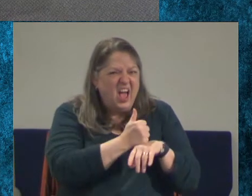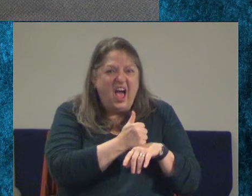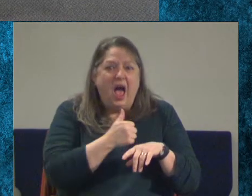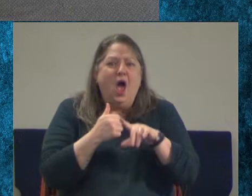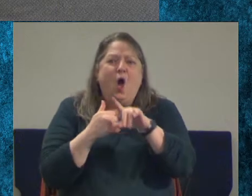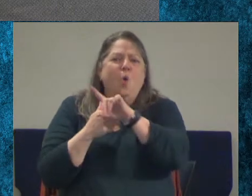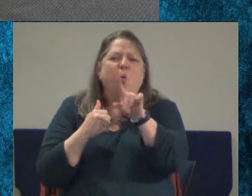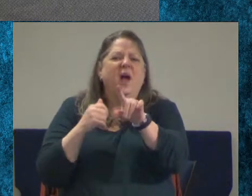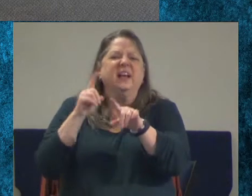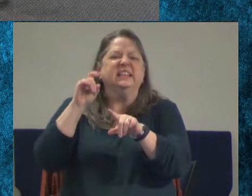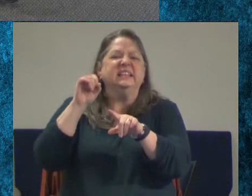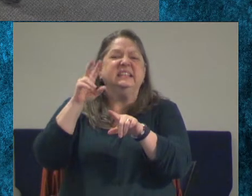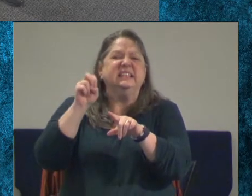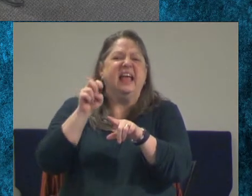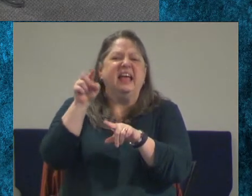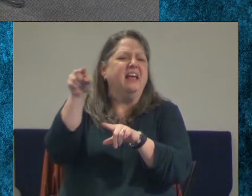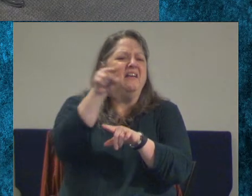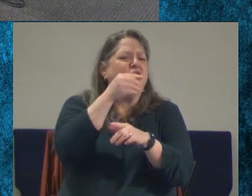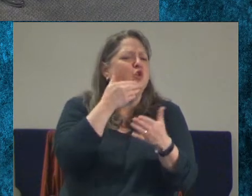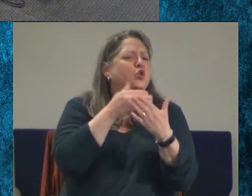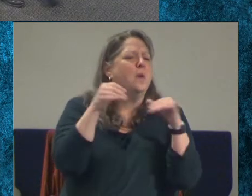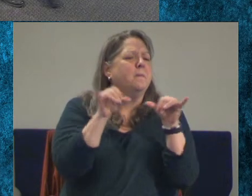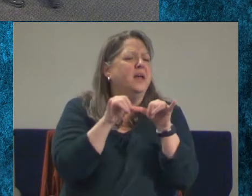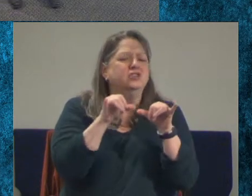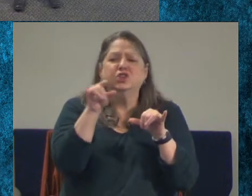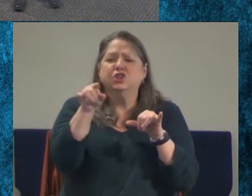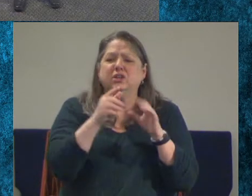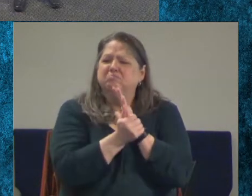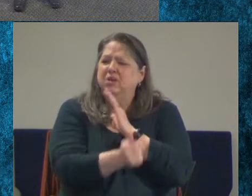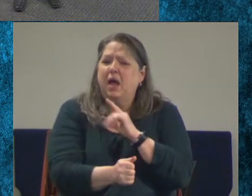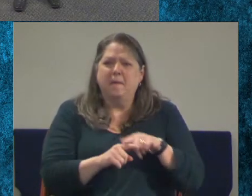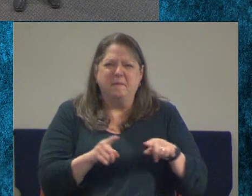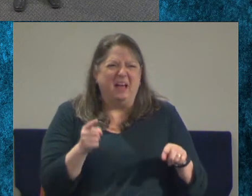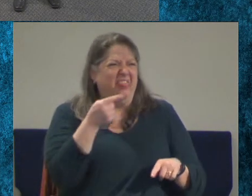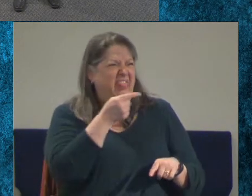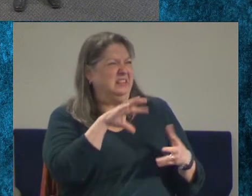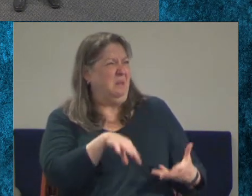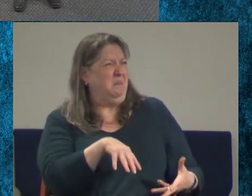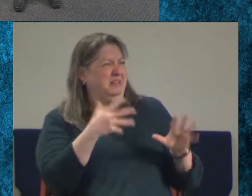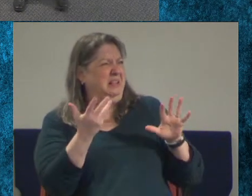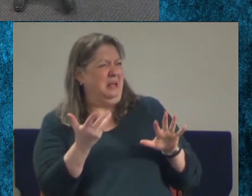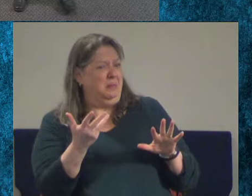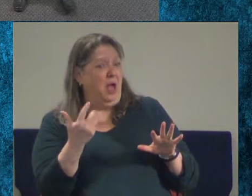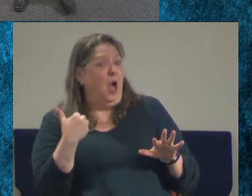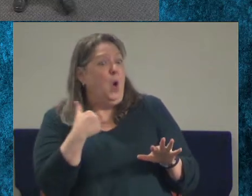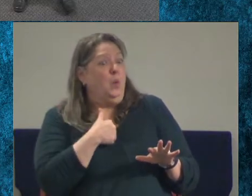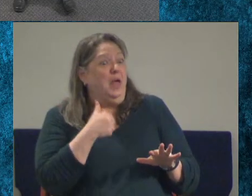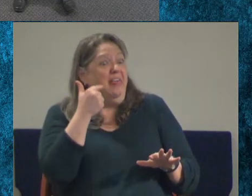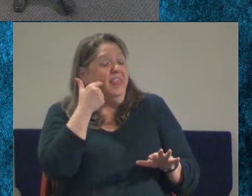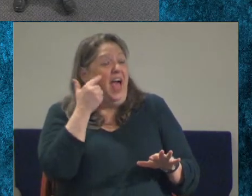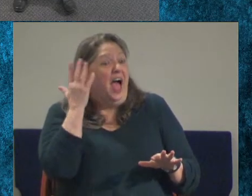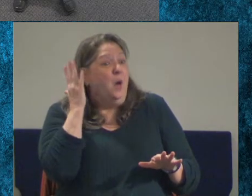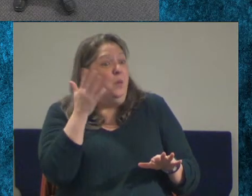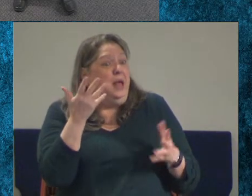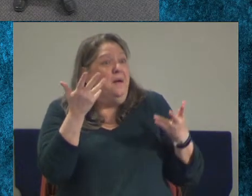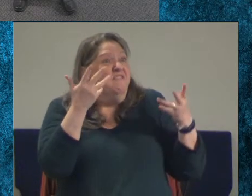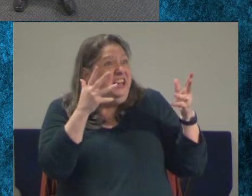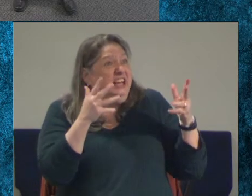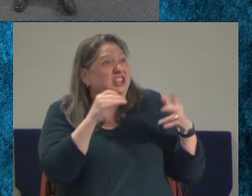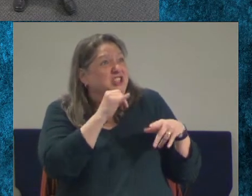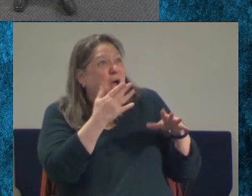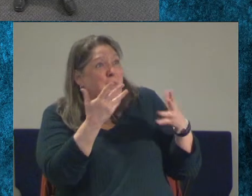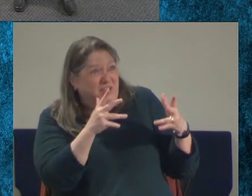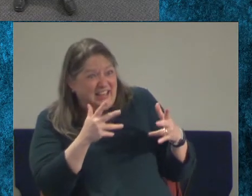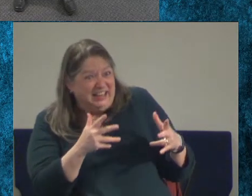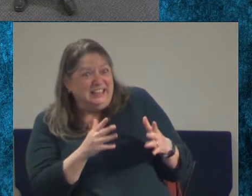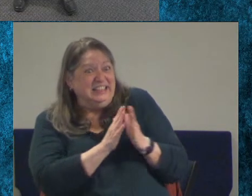those days, but someone messed up big time. And when we got there, we were expecting to see the job complete,